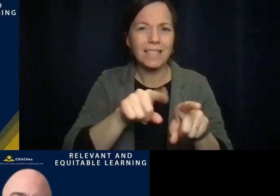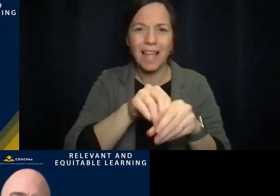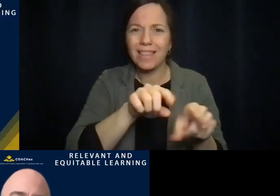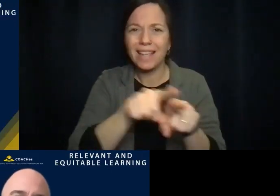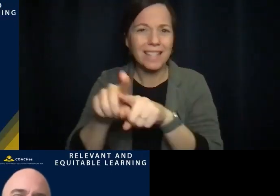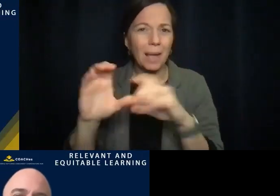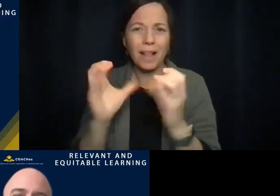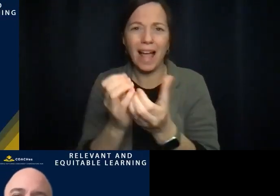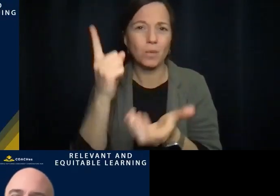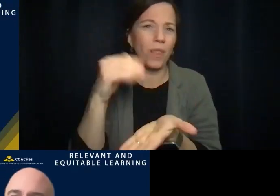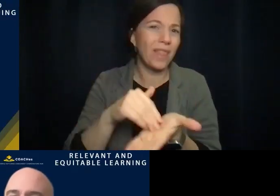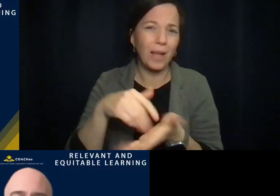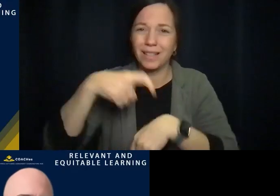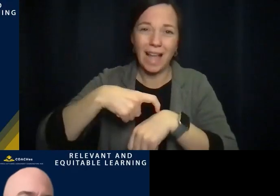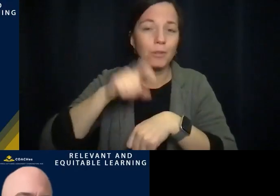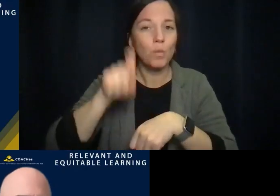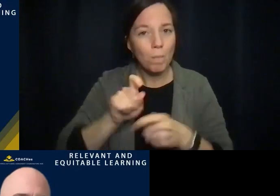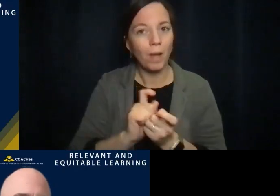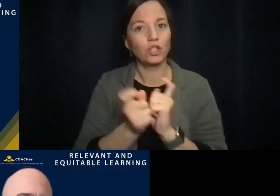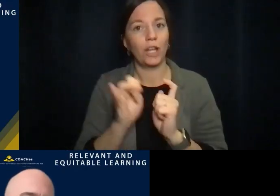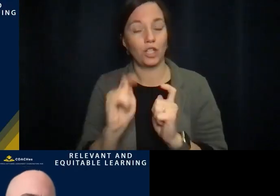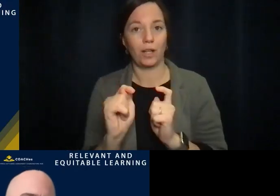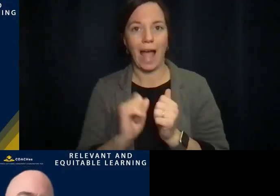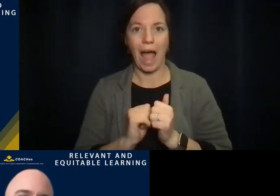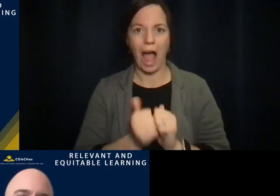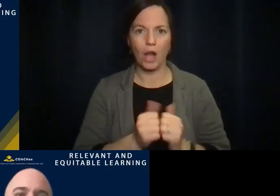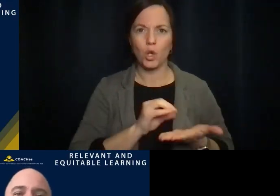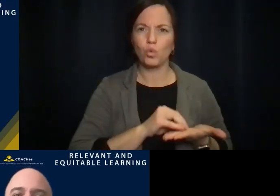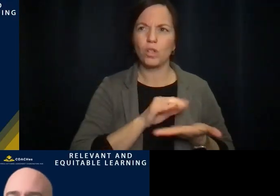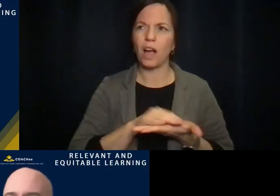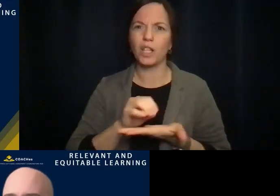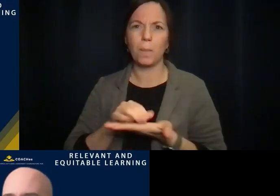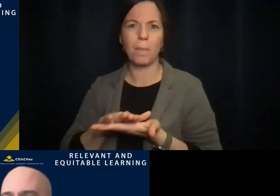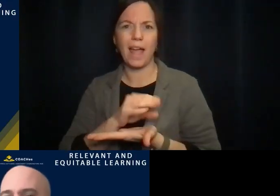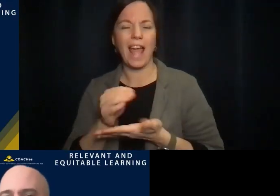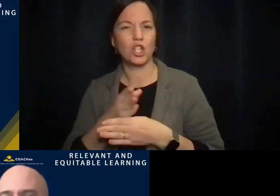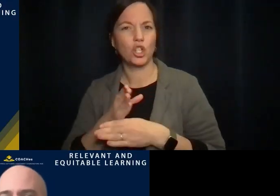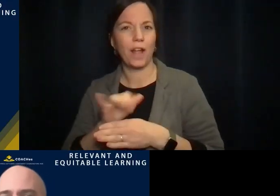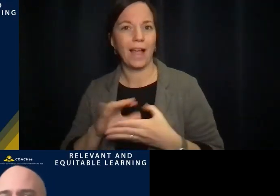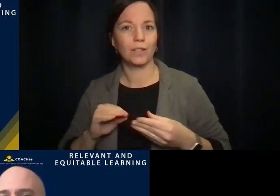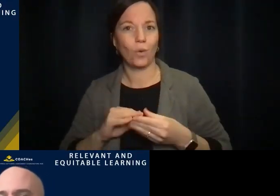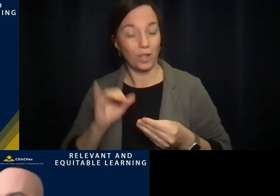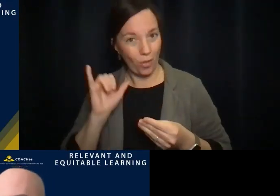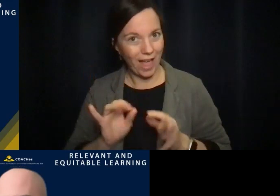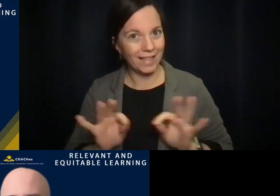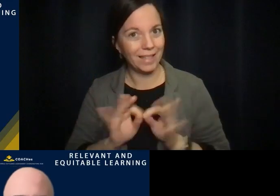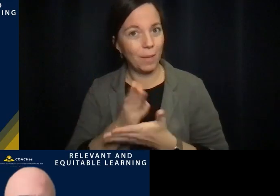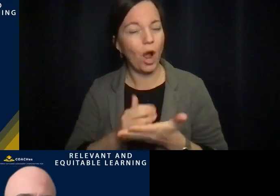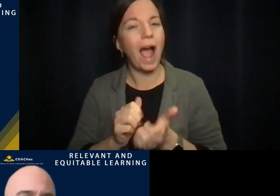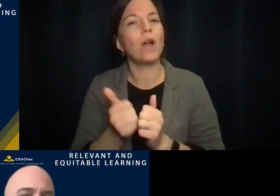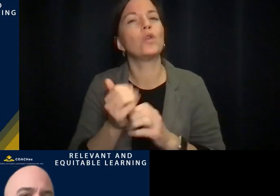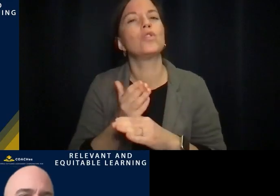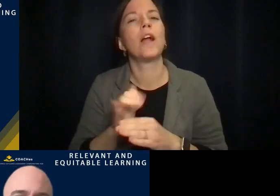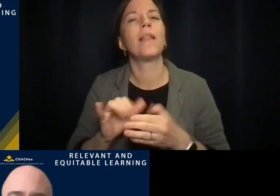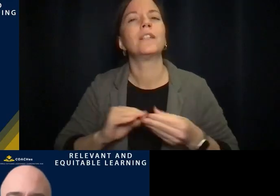to switch it up. And how do you document and share that story? And that's the key aspect of how do you share that story? And I think that's where the SLO